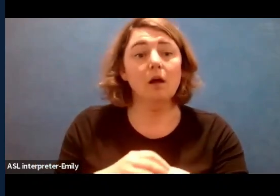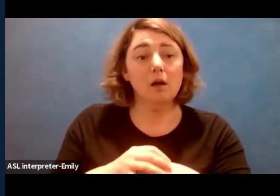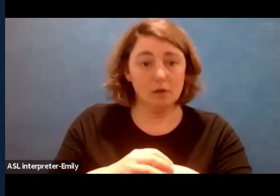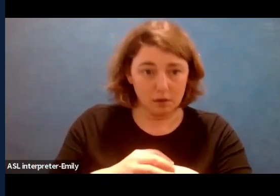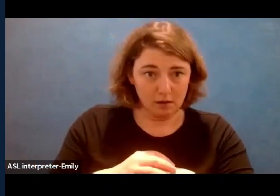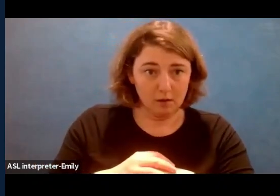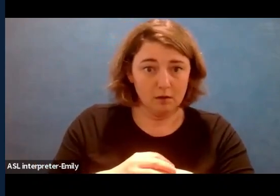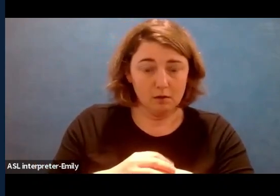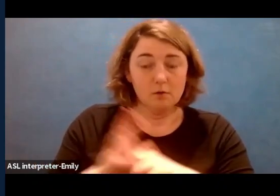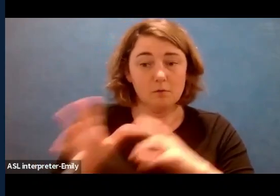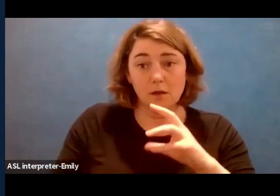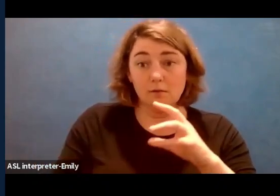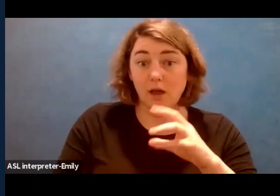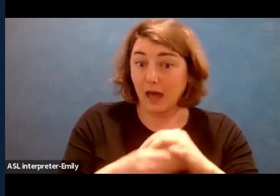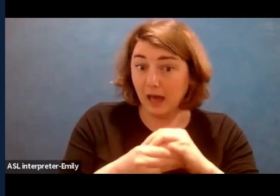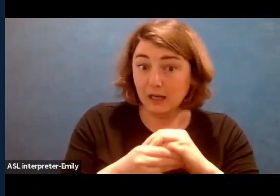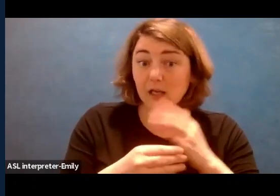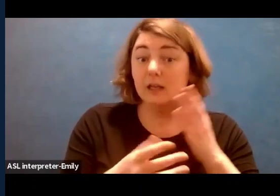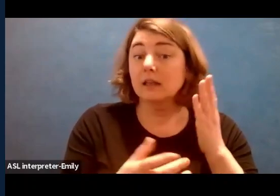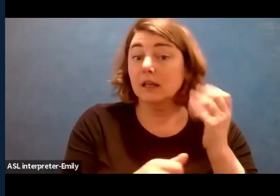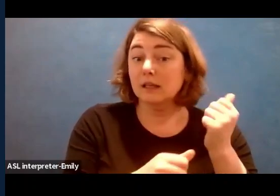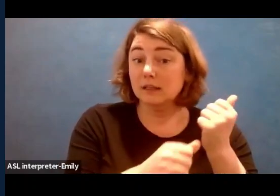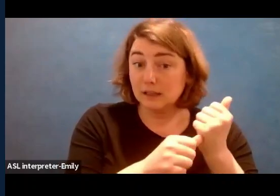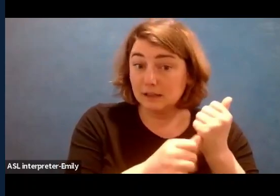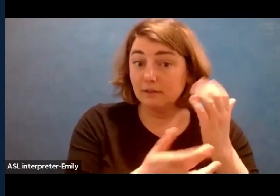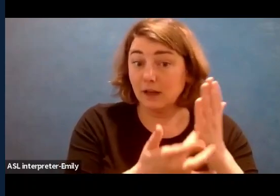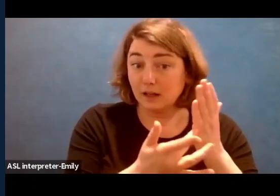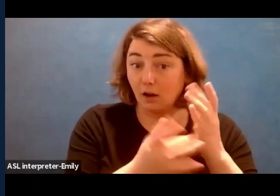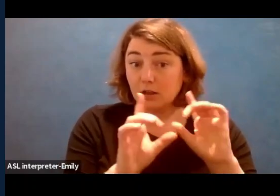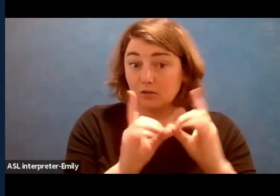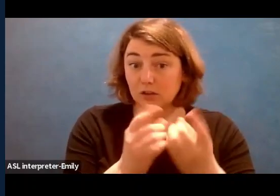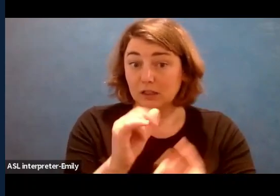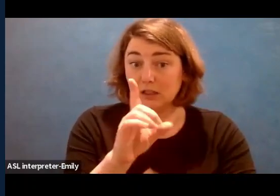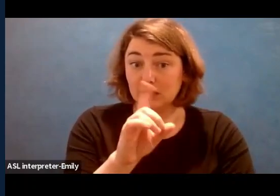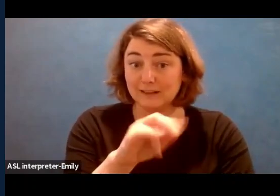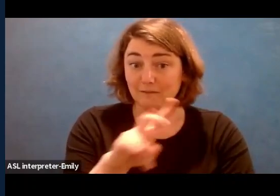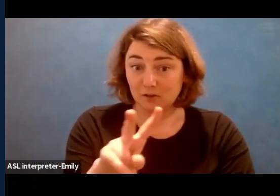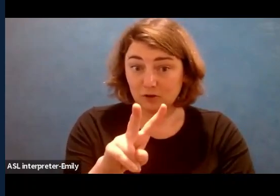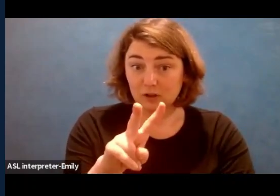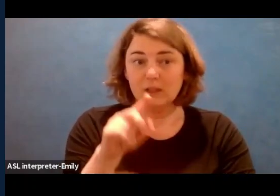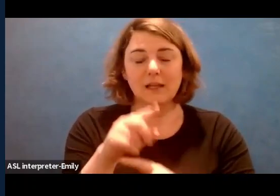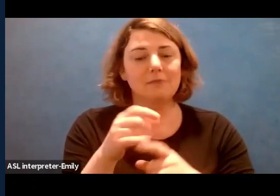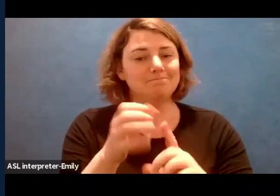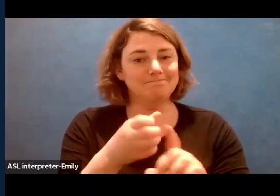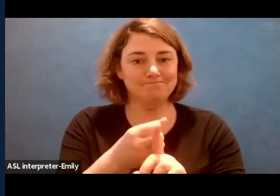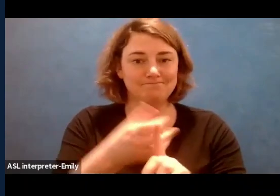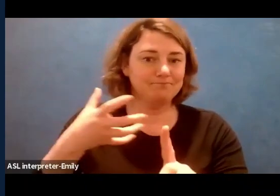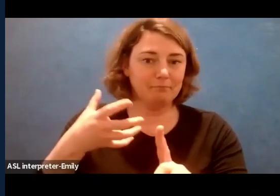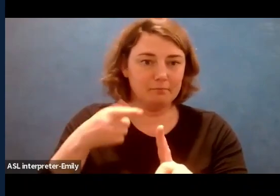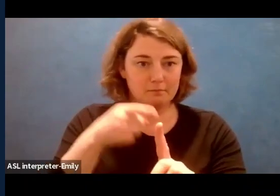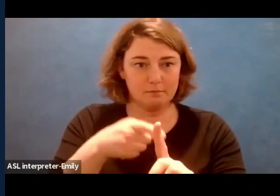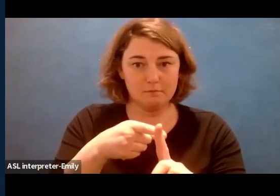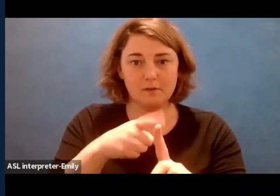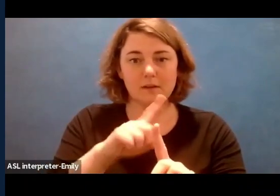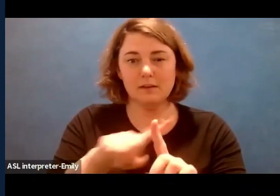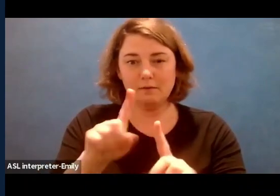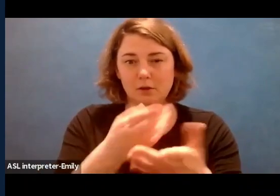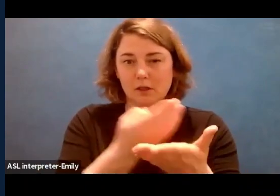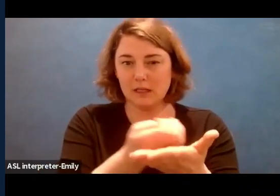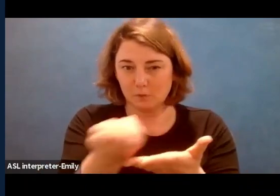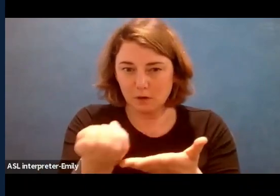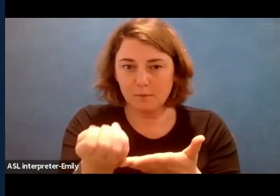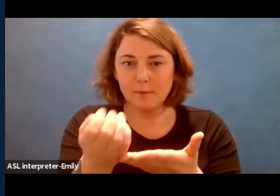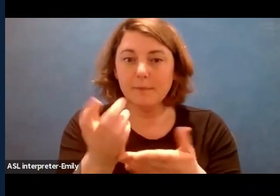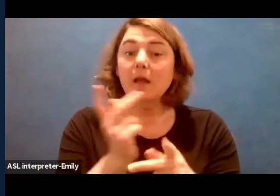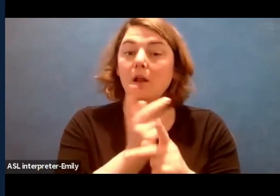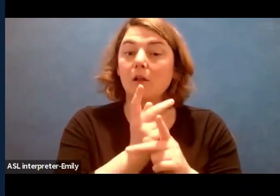And we have added assistive technology division that includes an expansive device